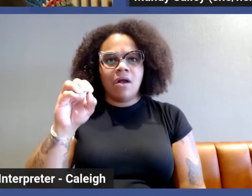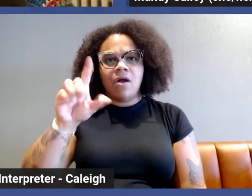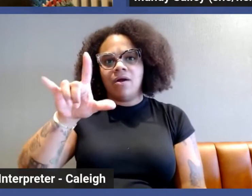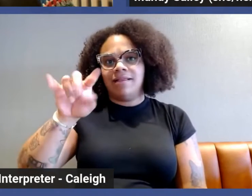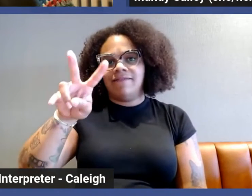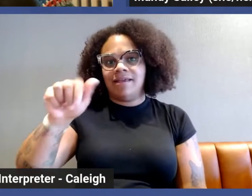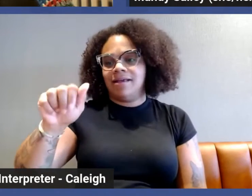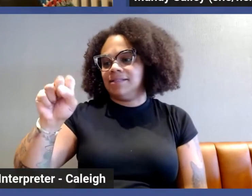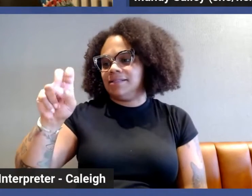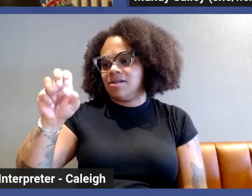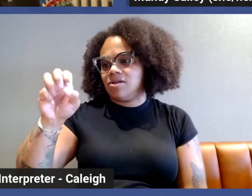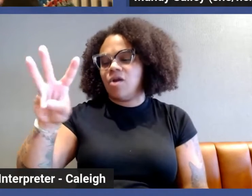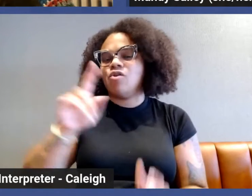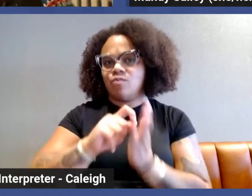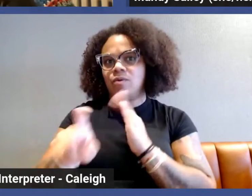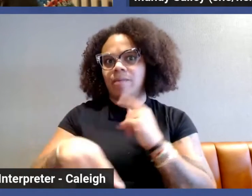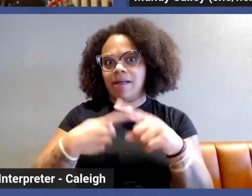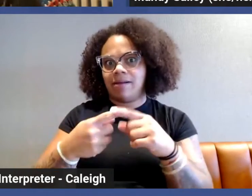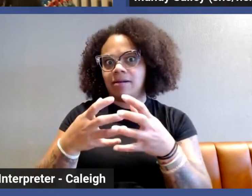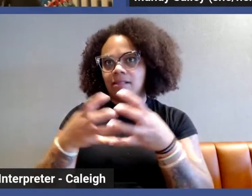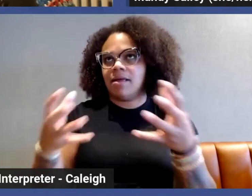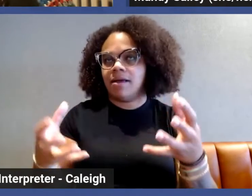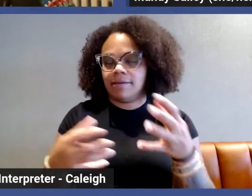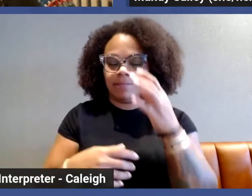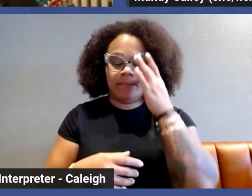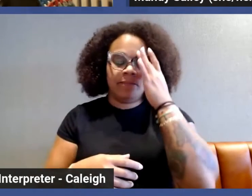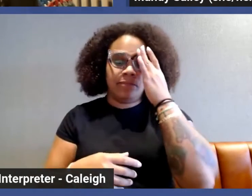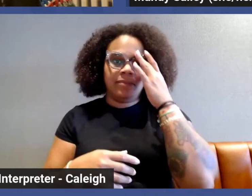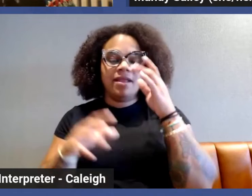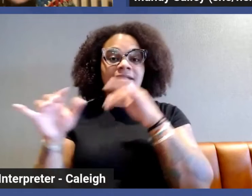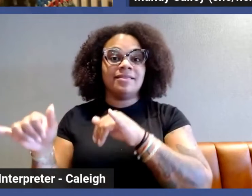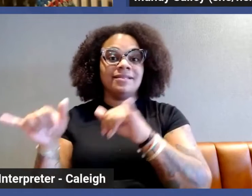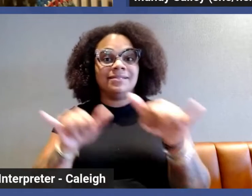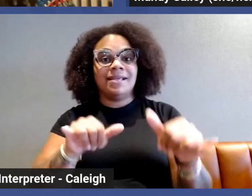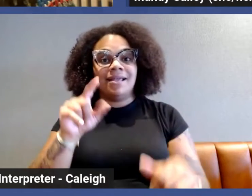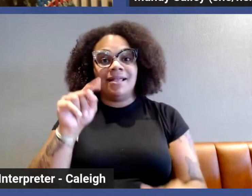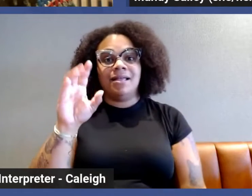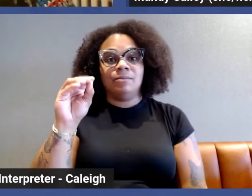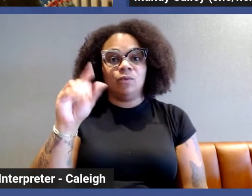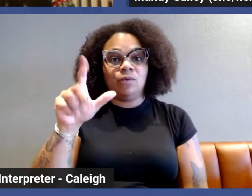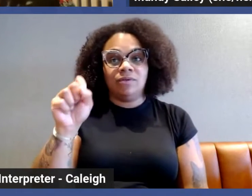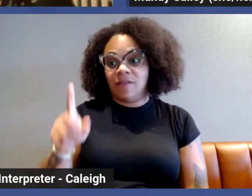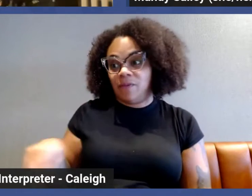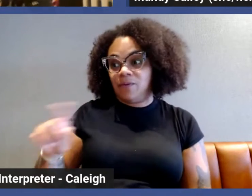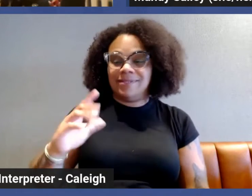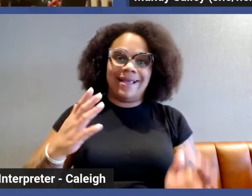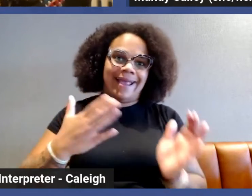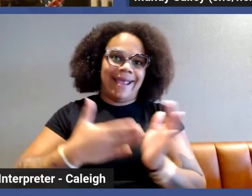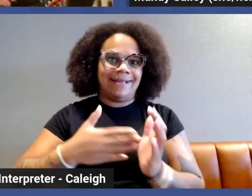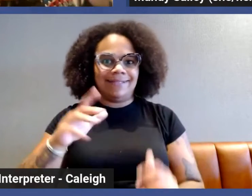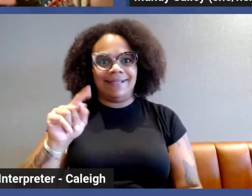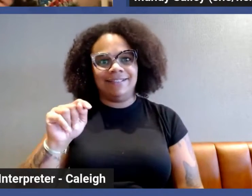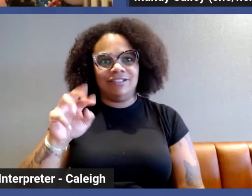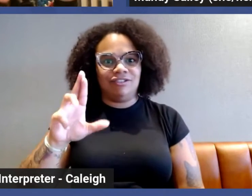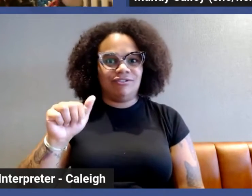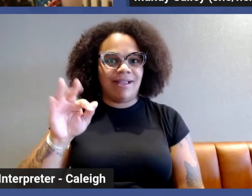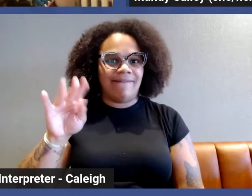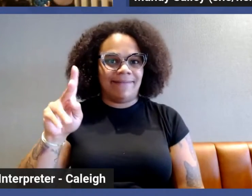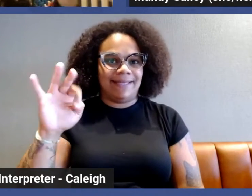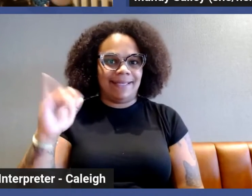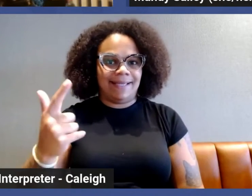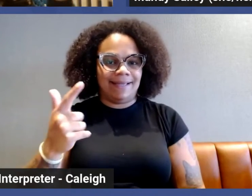That the same tools that are being used by anti-trafficking, quote unquote, organizations to do like